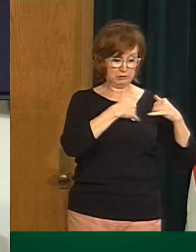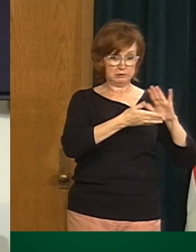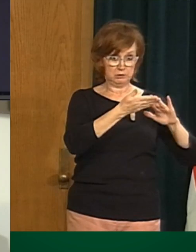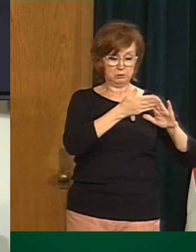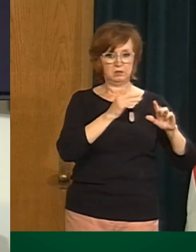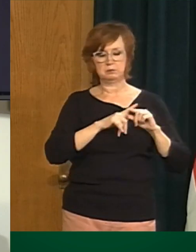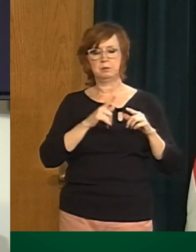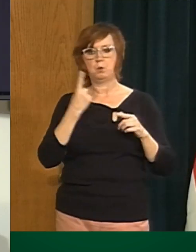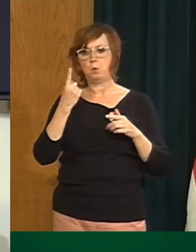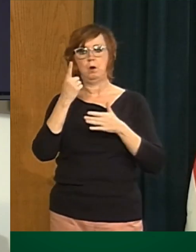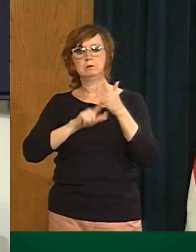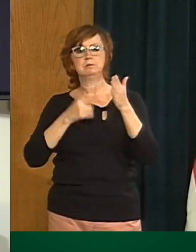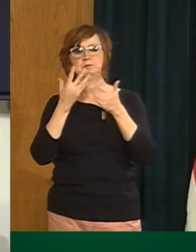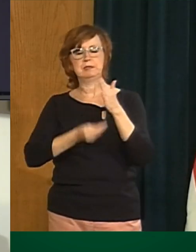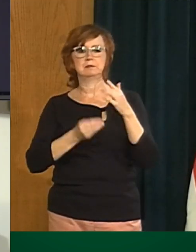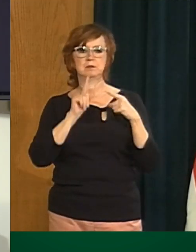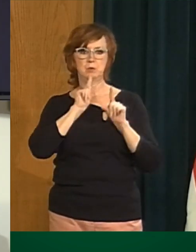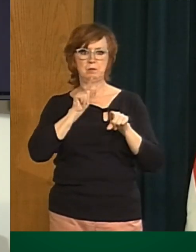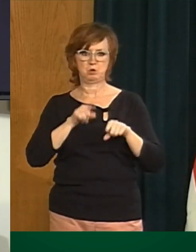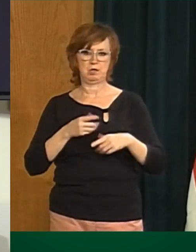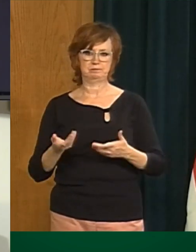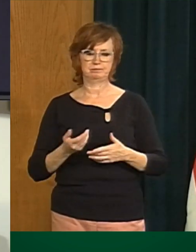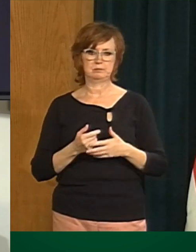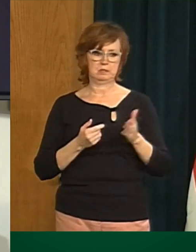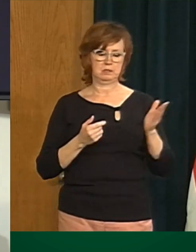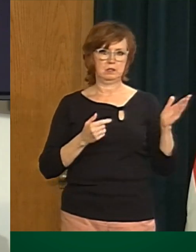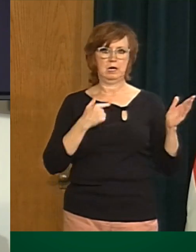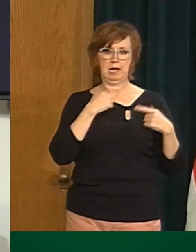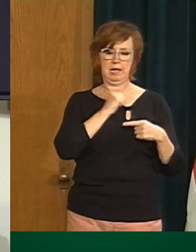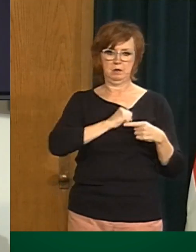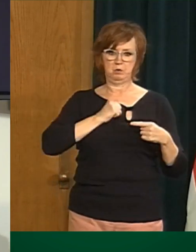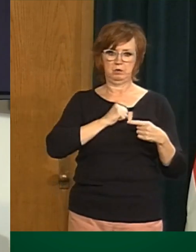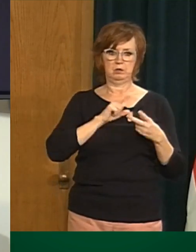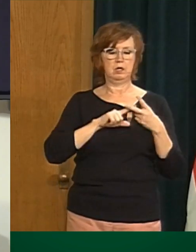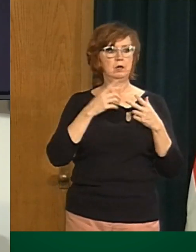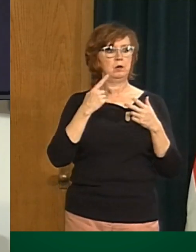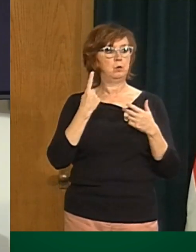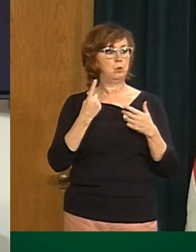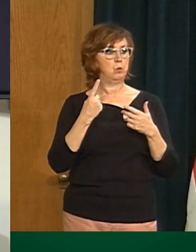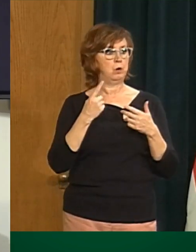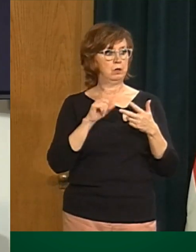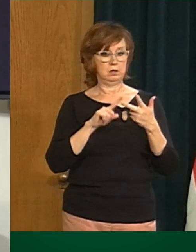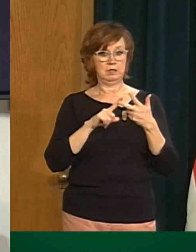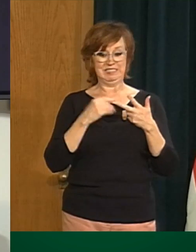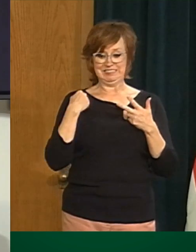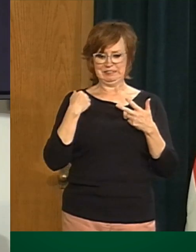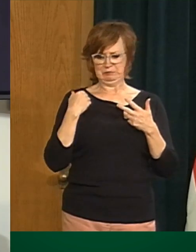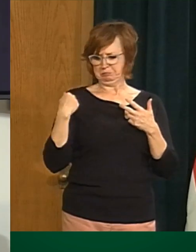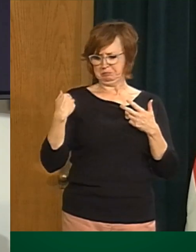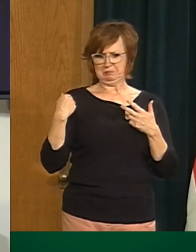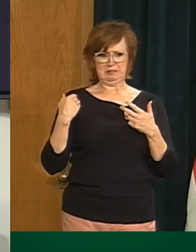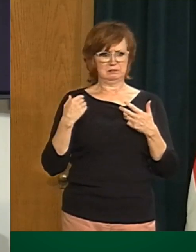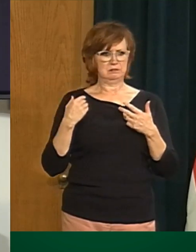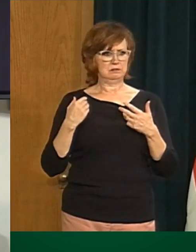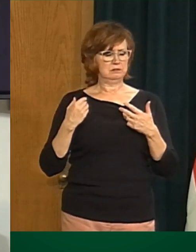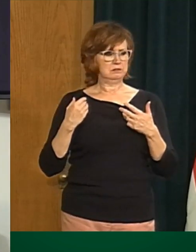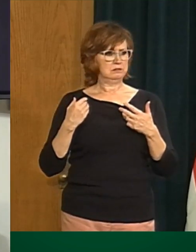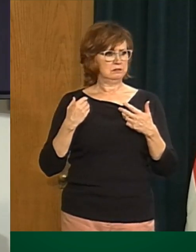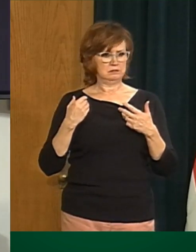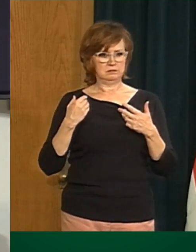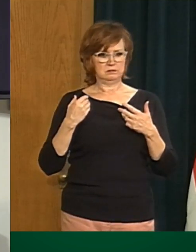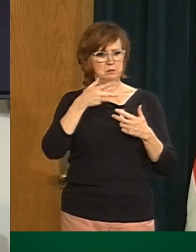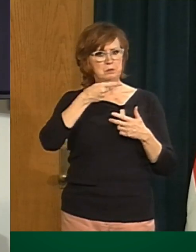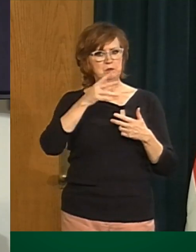this process as we move forward. I would just add to that, in the case of Prince Albert, there was absolutely no delay, just a few days